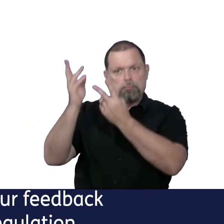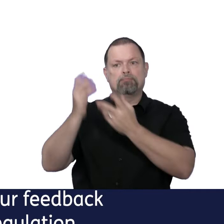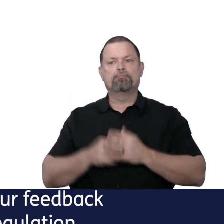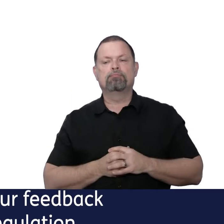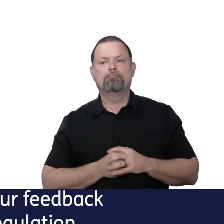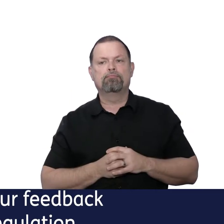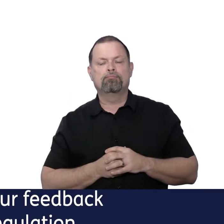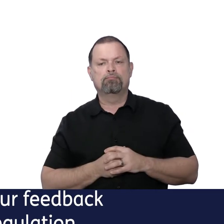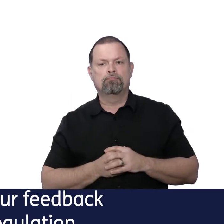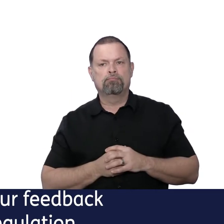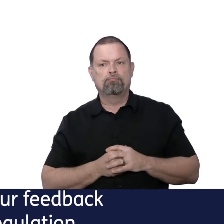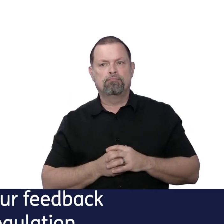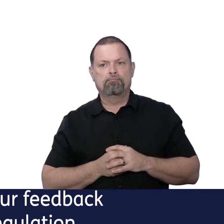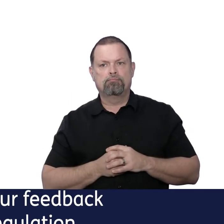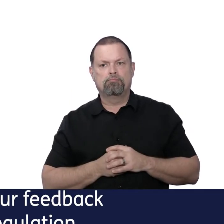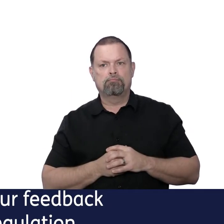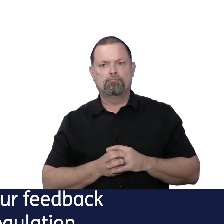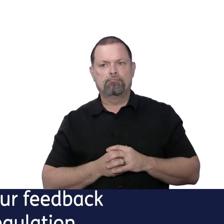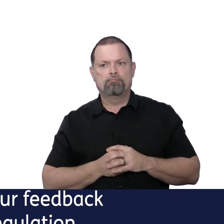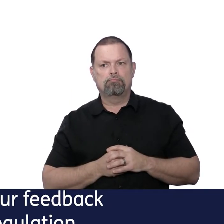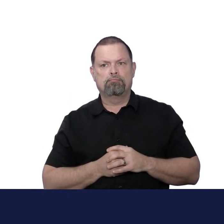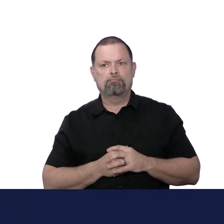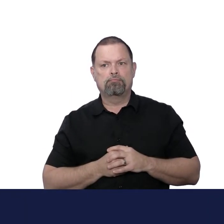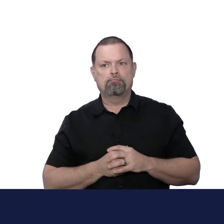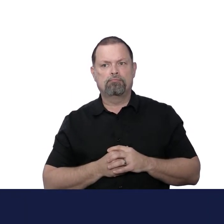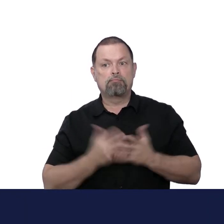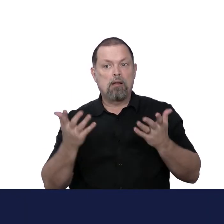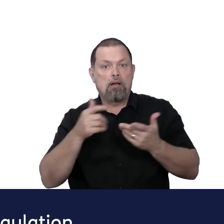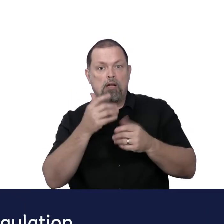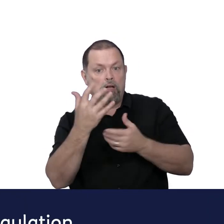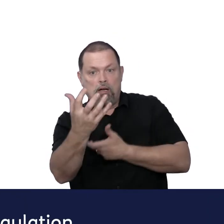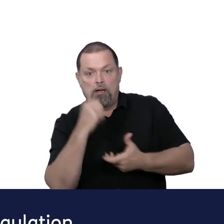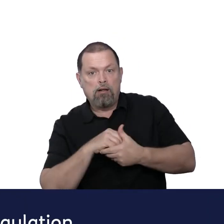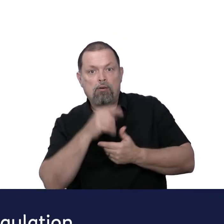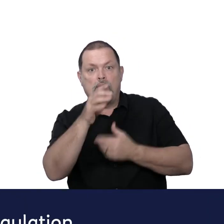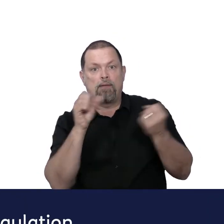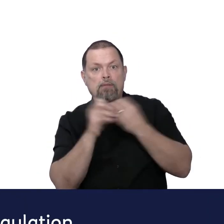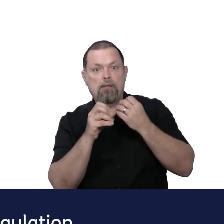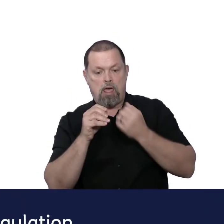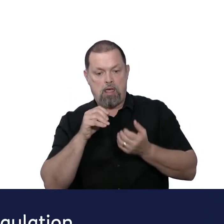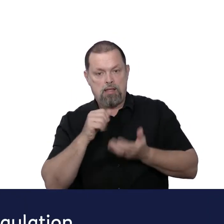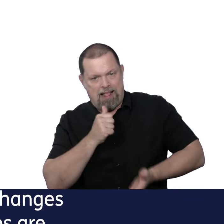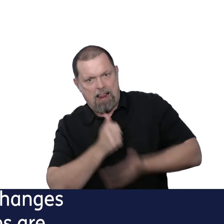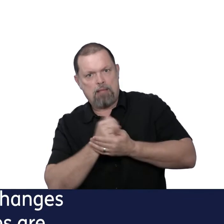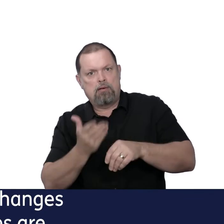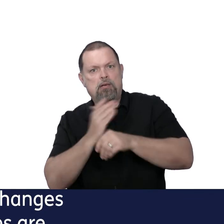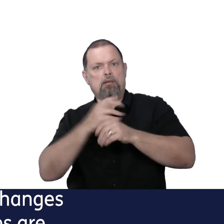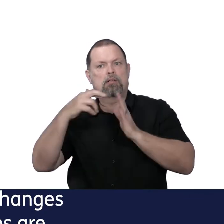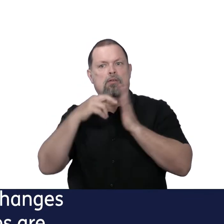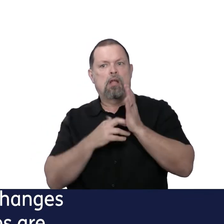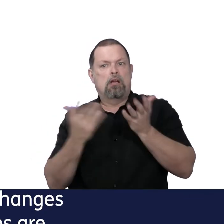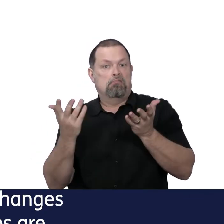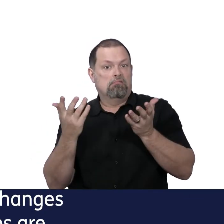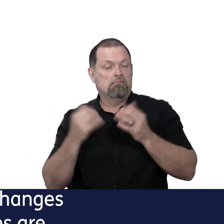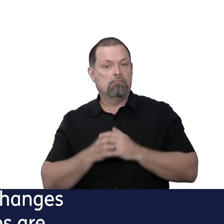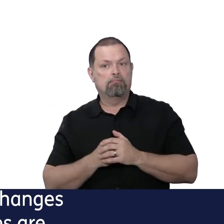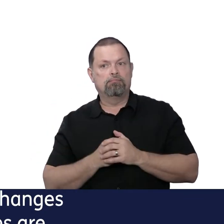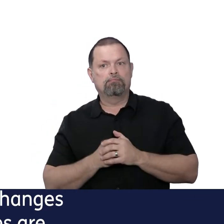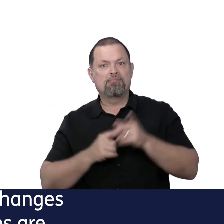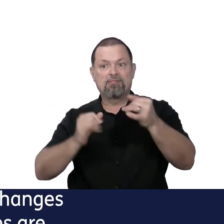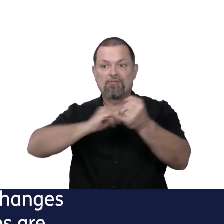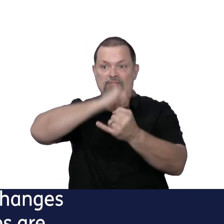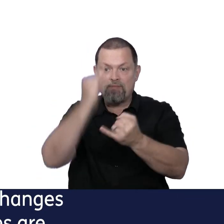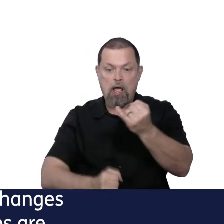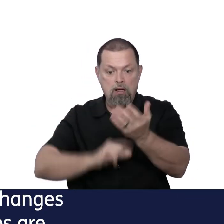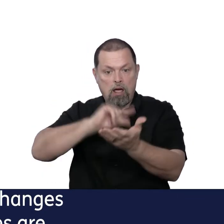may use your feedback to help further study the regulation. You can access the final regulation to find out if they made changes